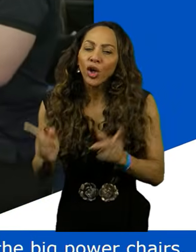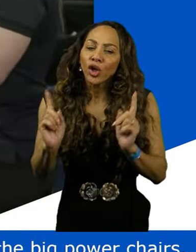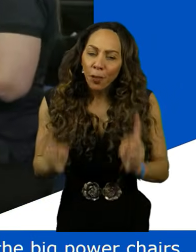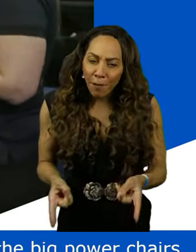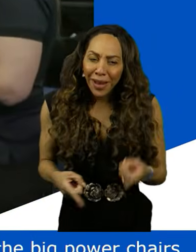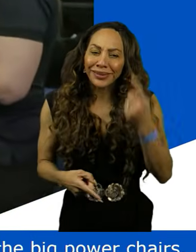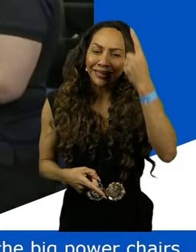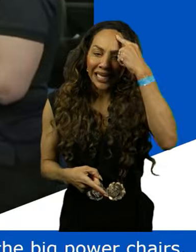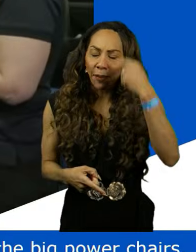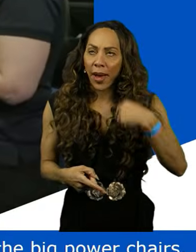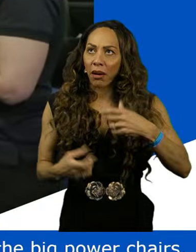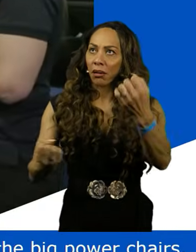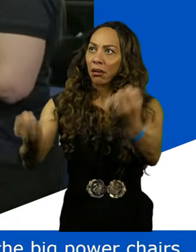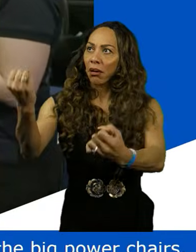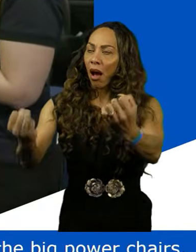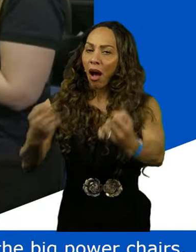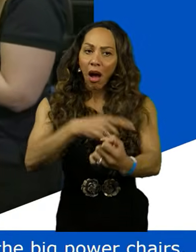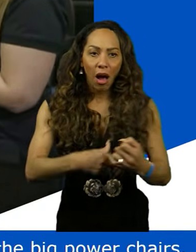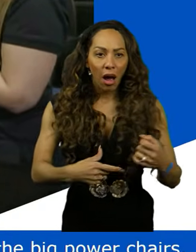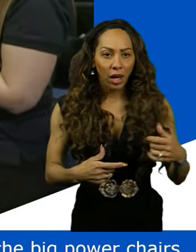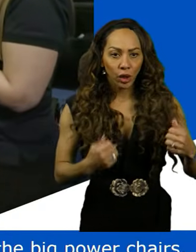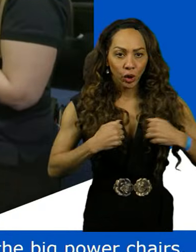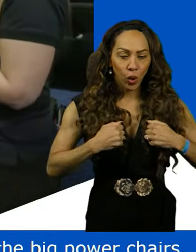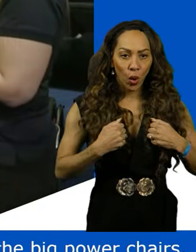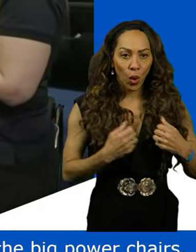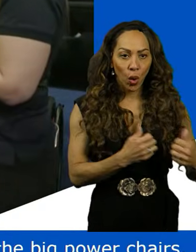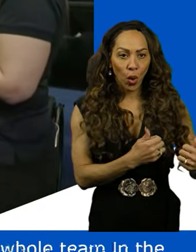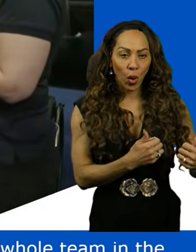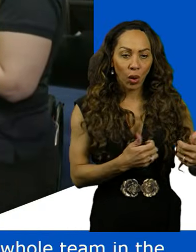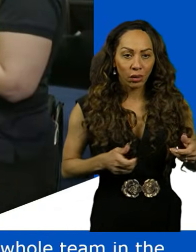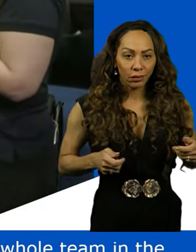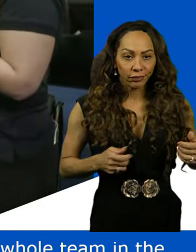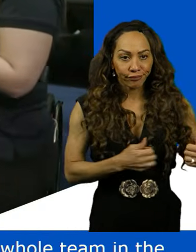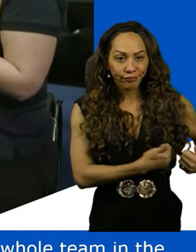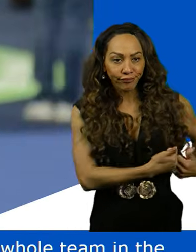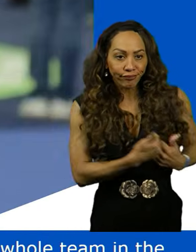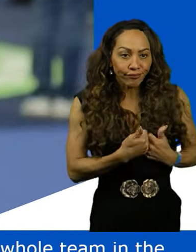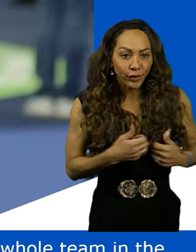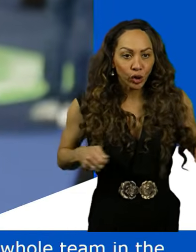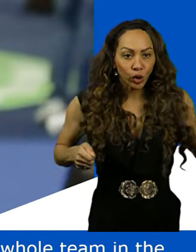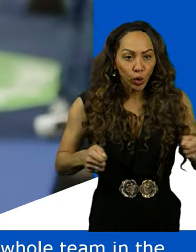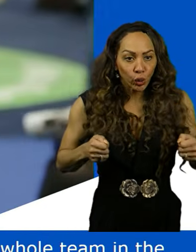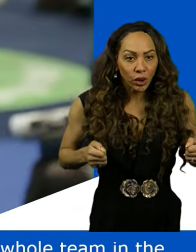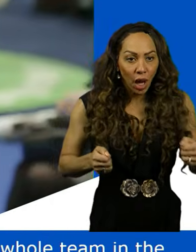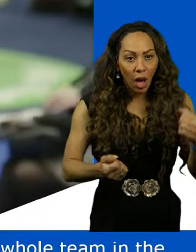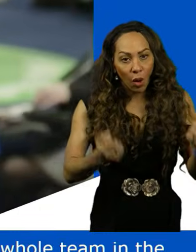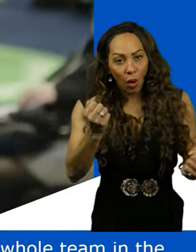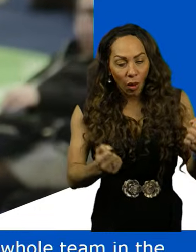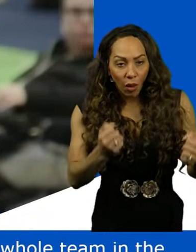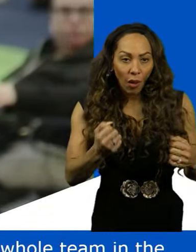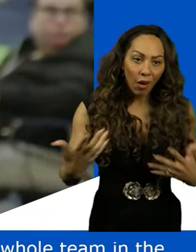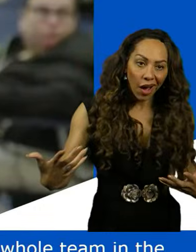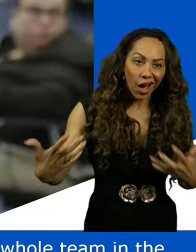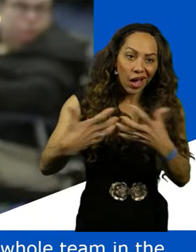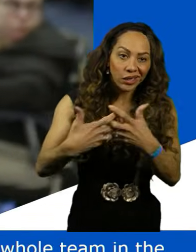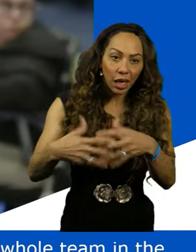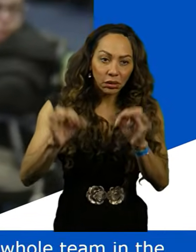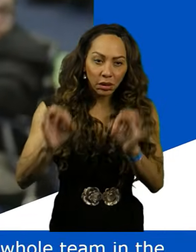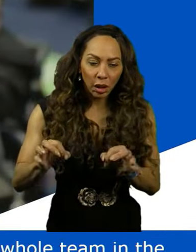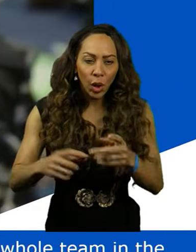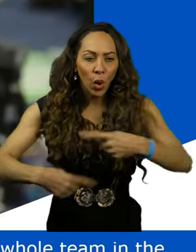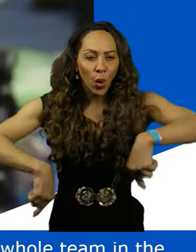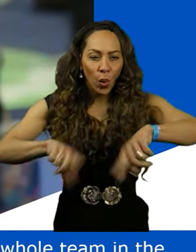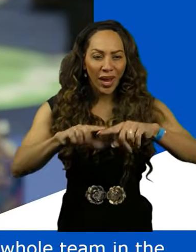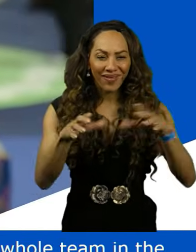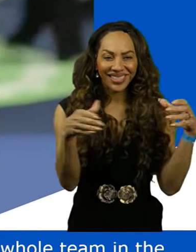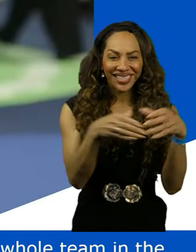in our head office in Alfreton. So more than happy to understand, okay, well, what car are you looking at? What are you trying to lift? What are you trying to